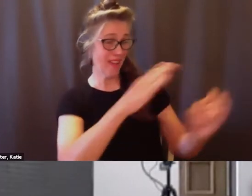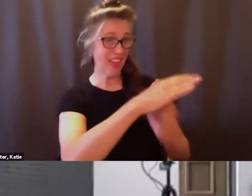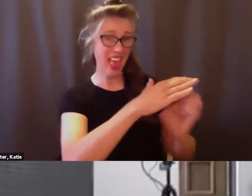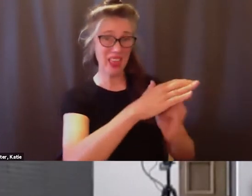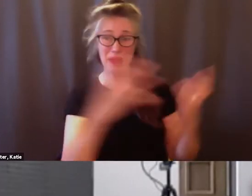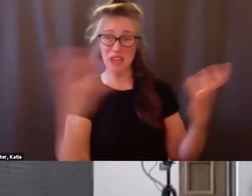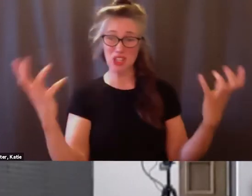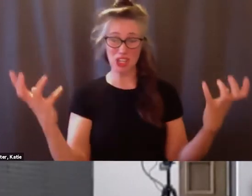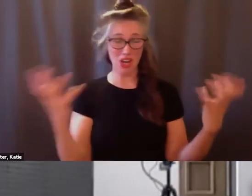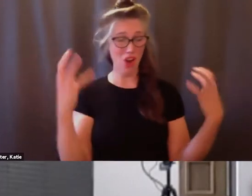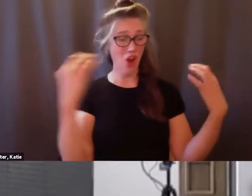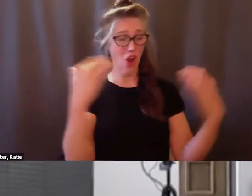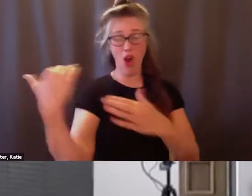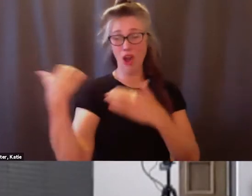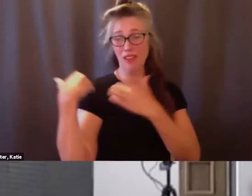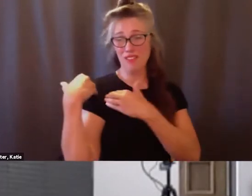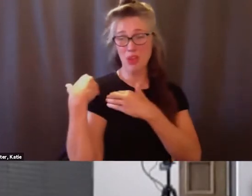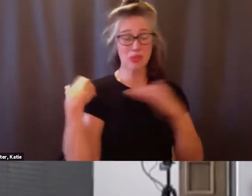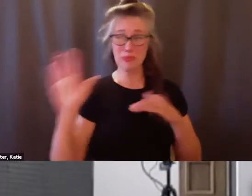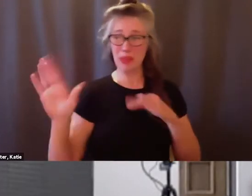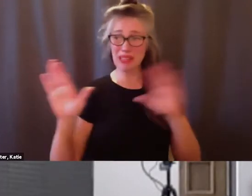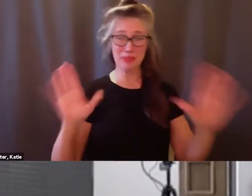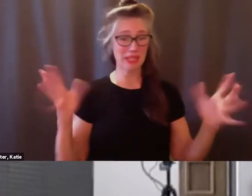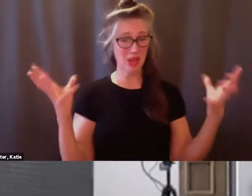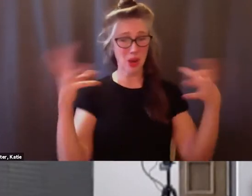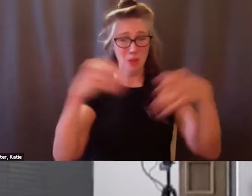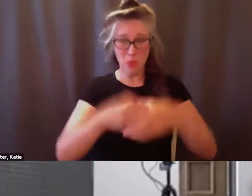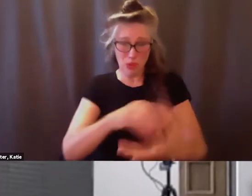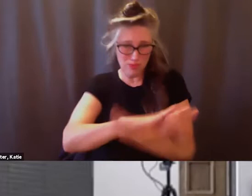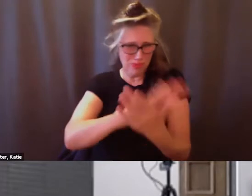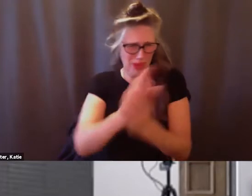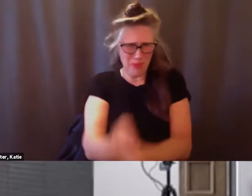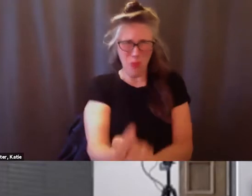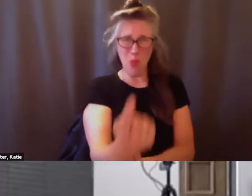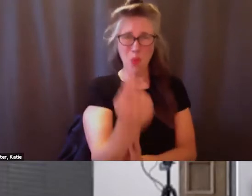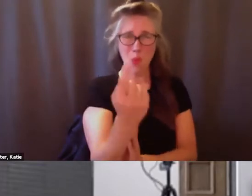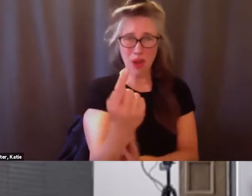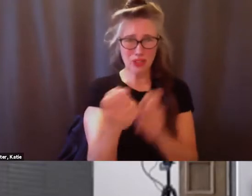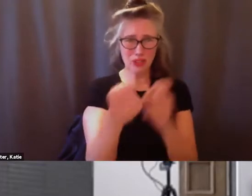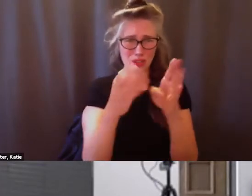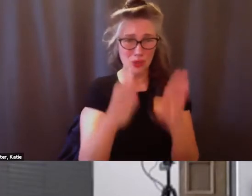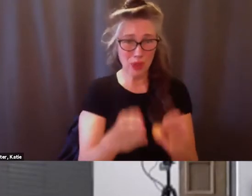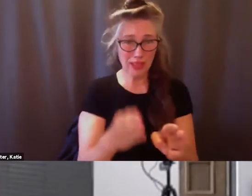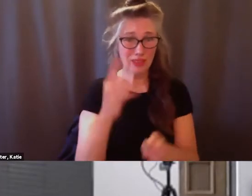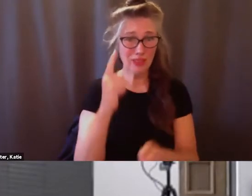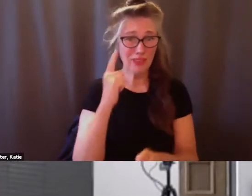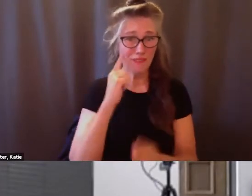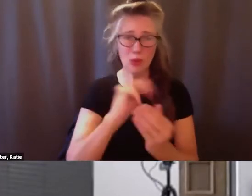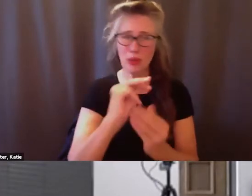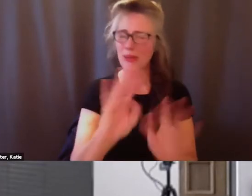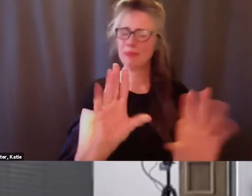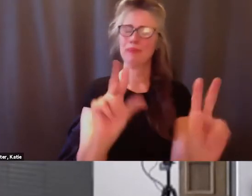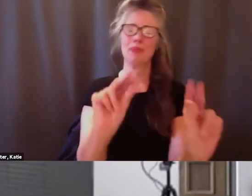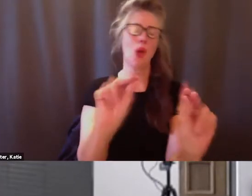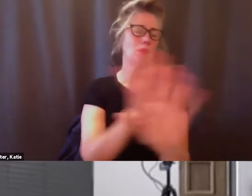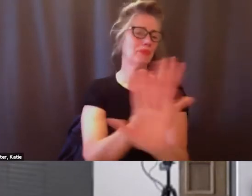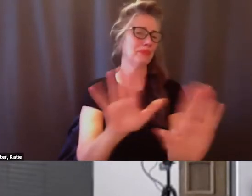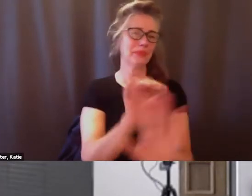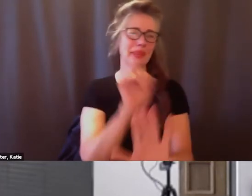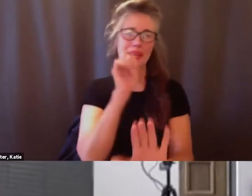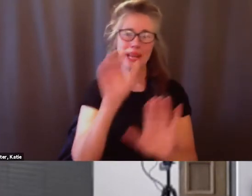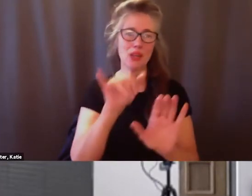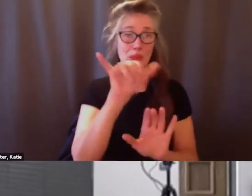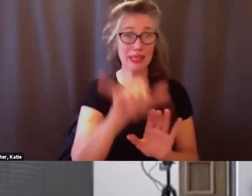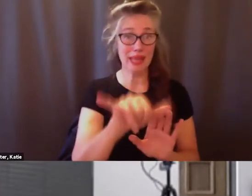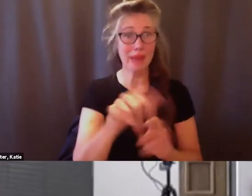all their duties into one position as an executive director. That is not what we're doing. What we are doing